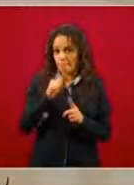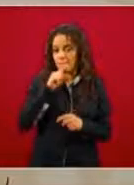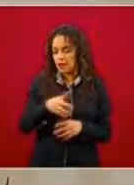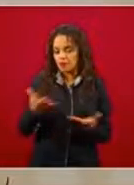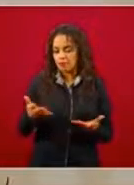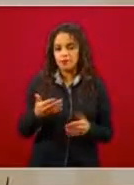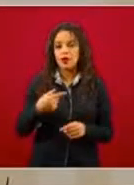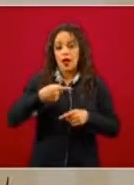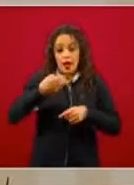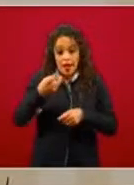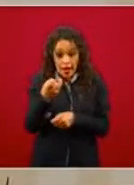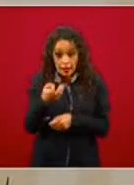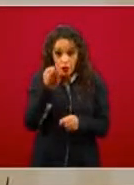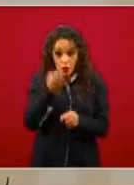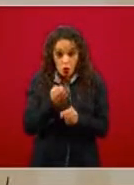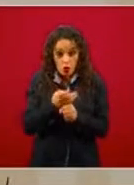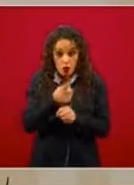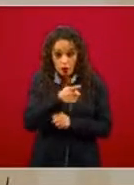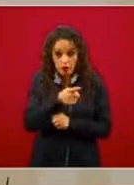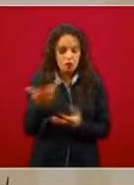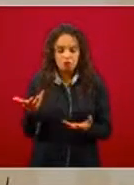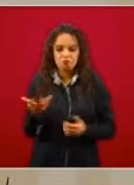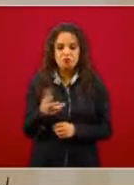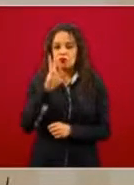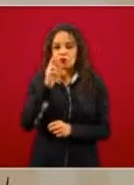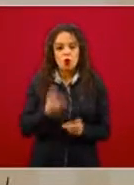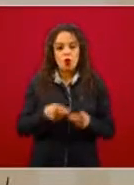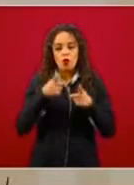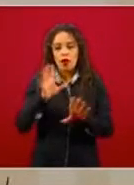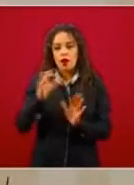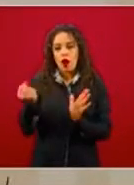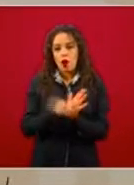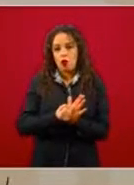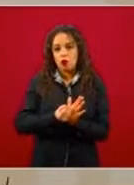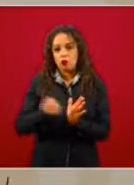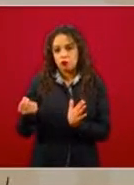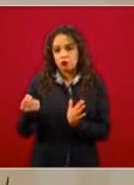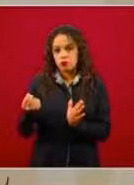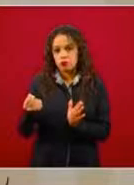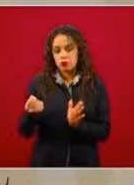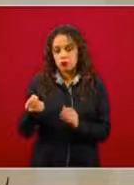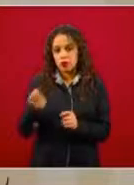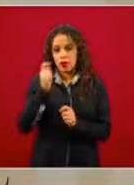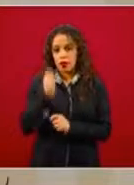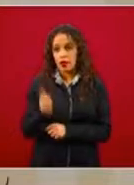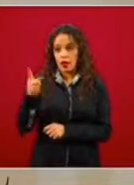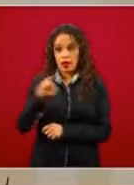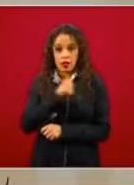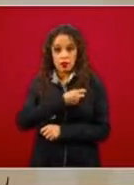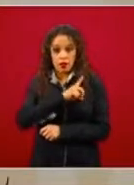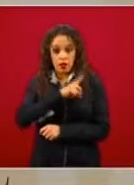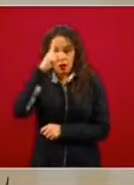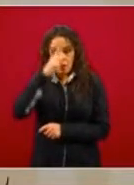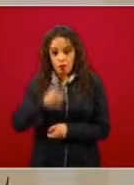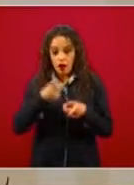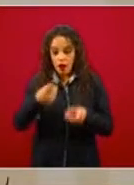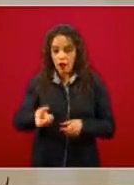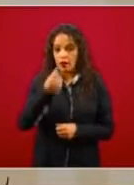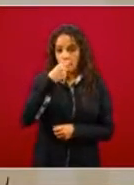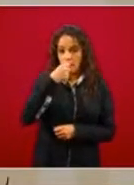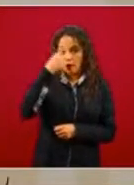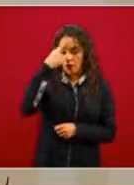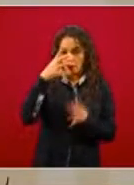hydroxychloroquine in the past. That's not an authorized nor a recommended